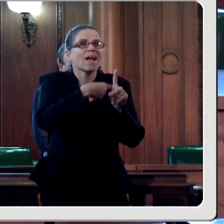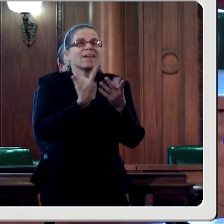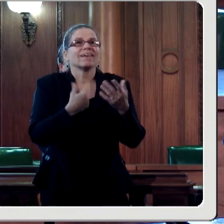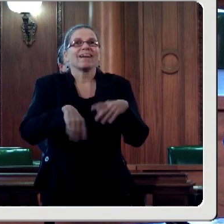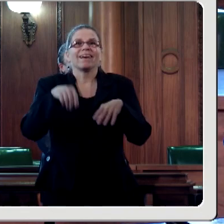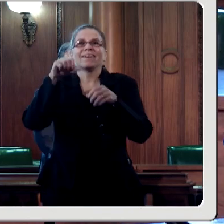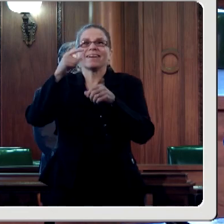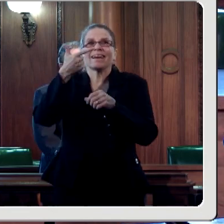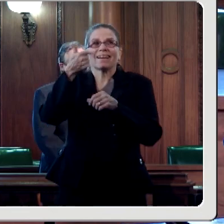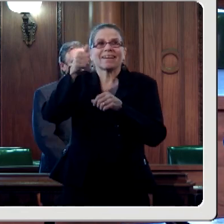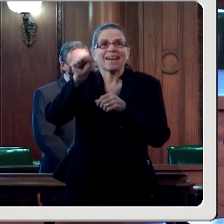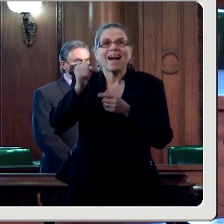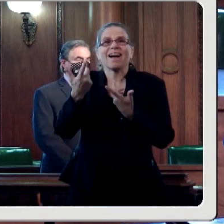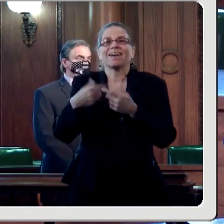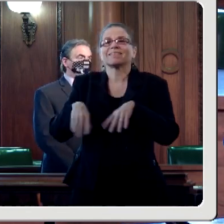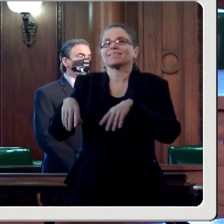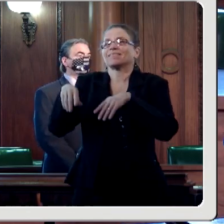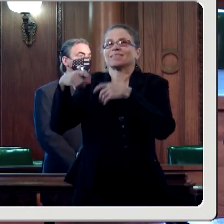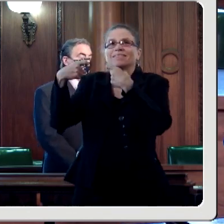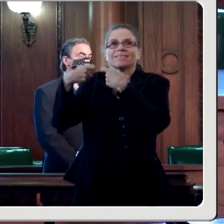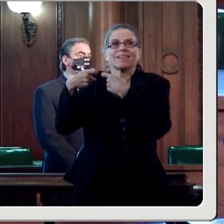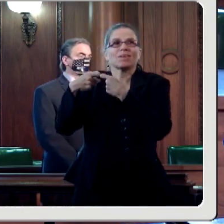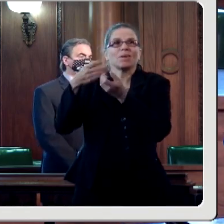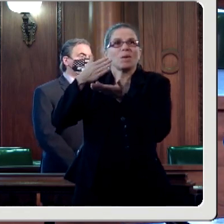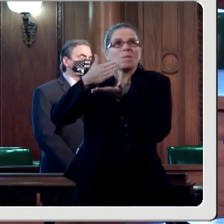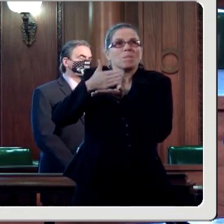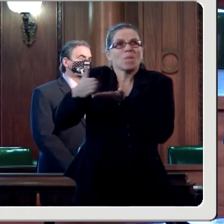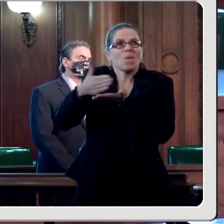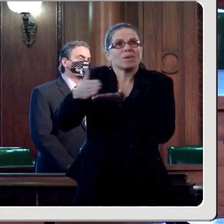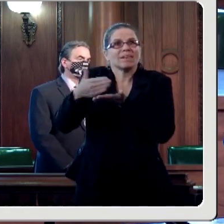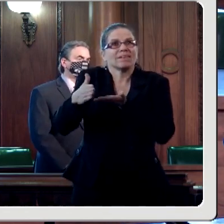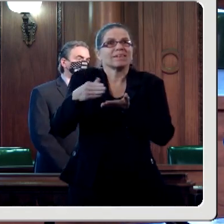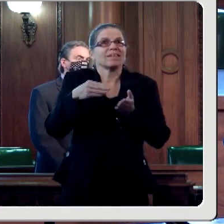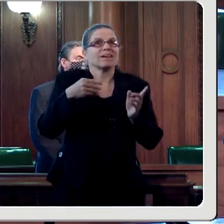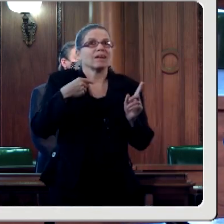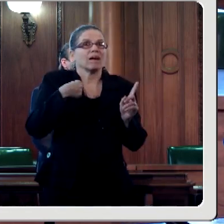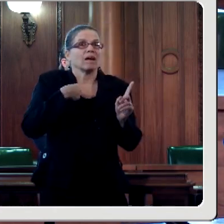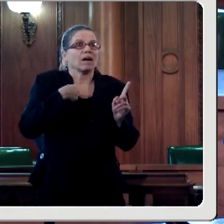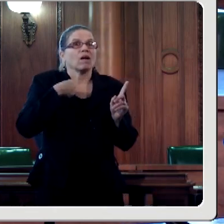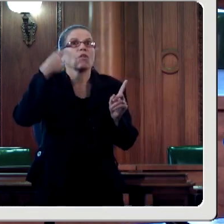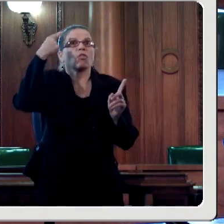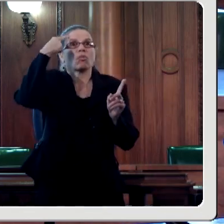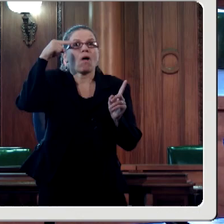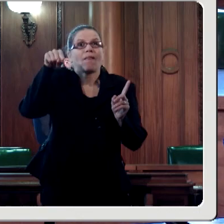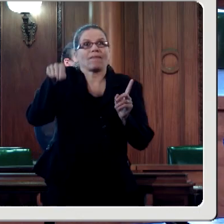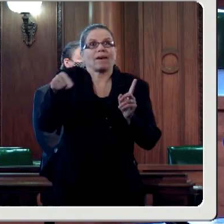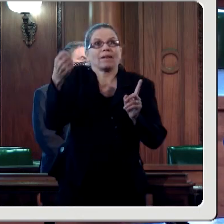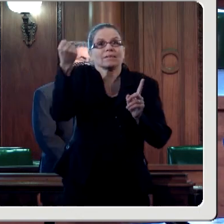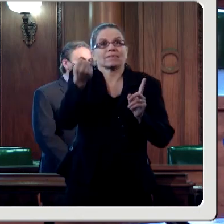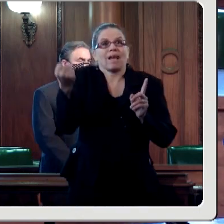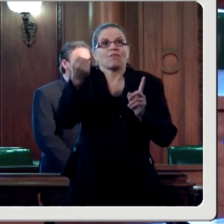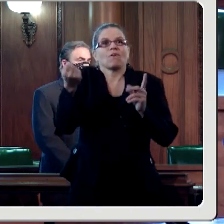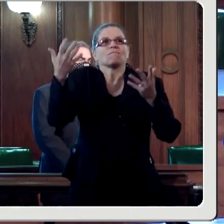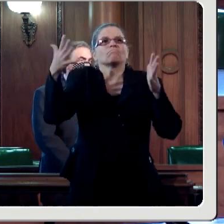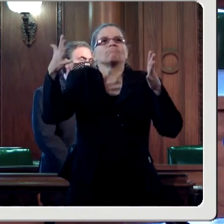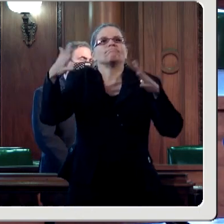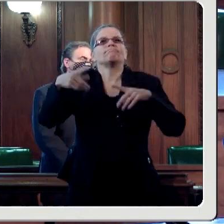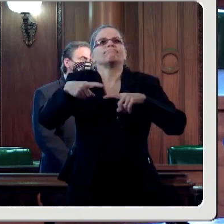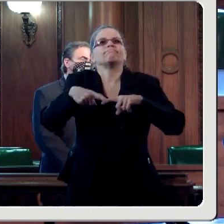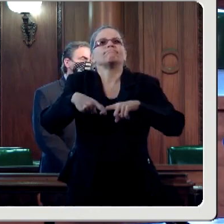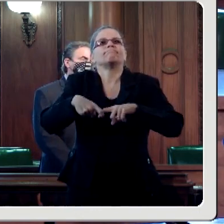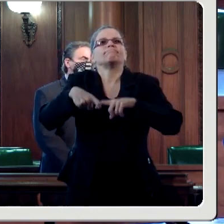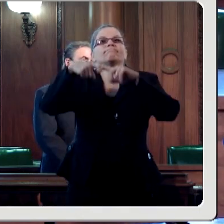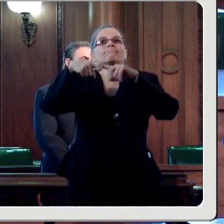Saturday will be the end of the scheduled end of the eviction moratorium in Massachusetts. In response